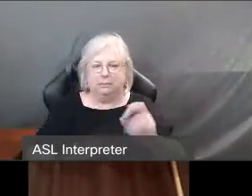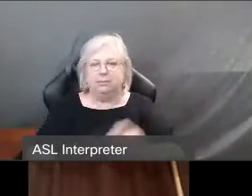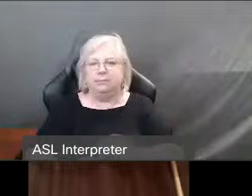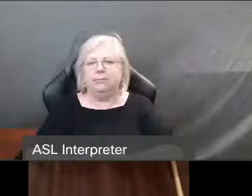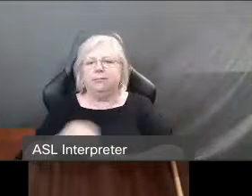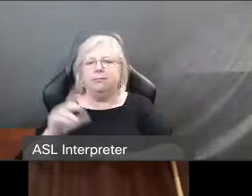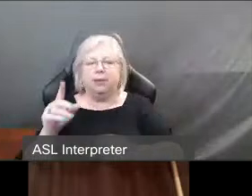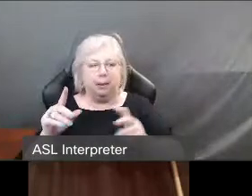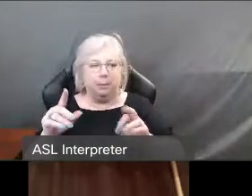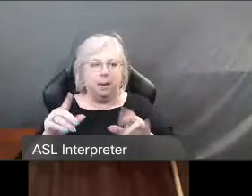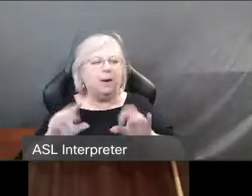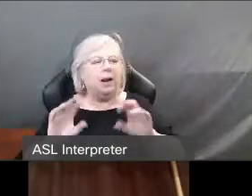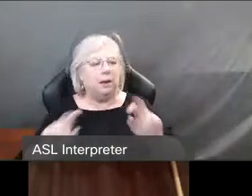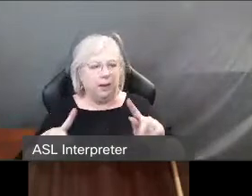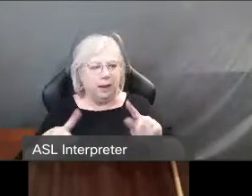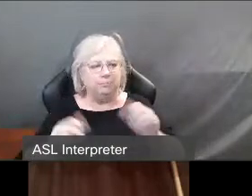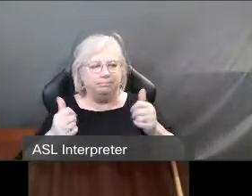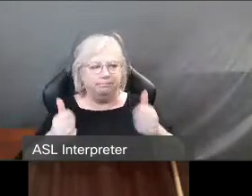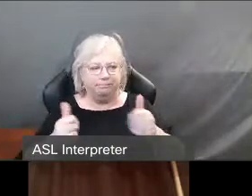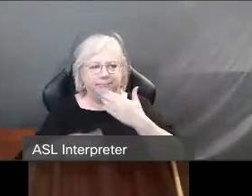Okay, thanks.